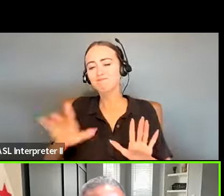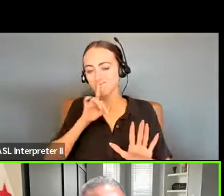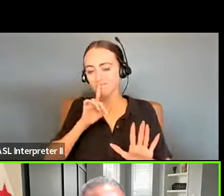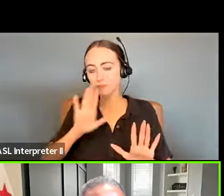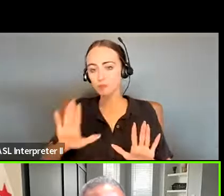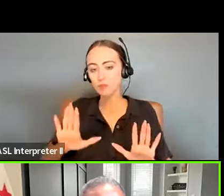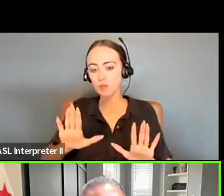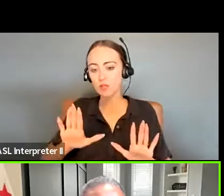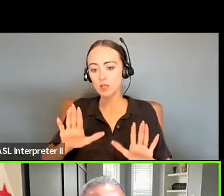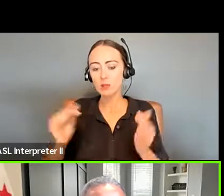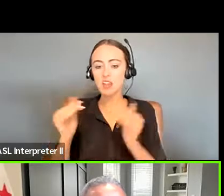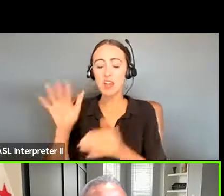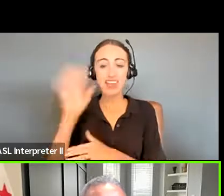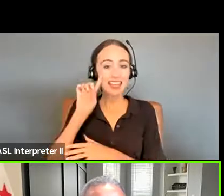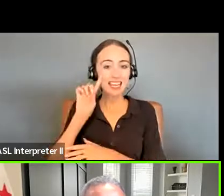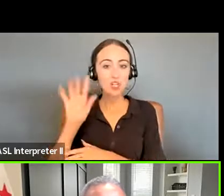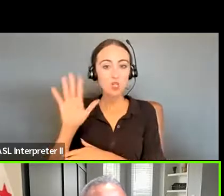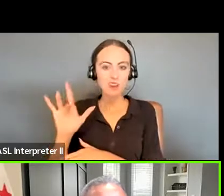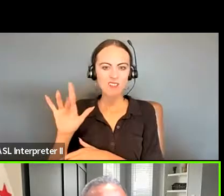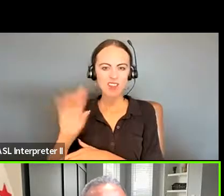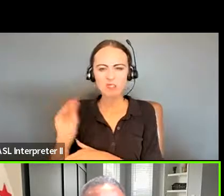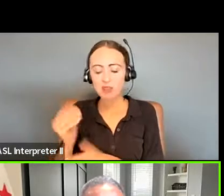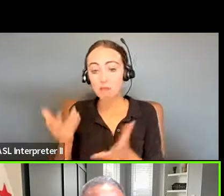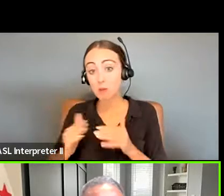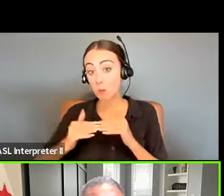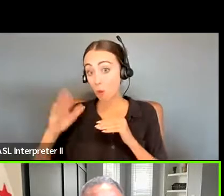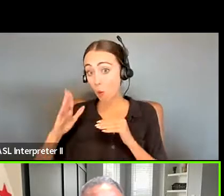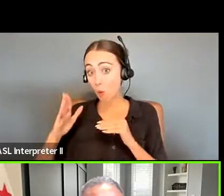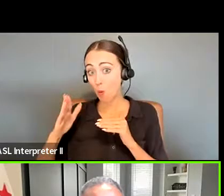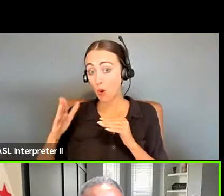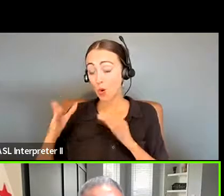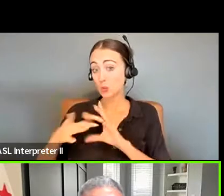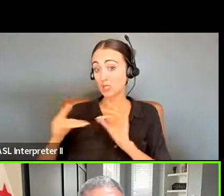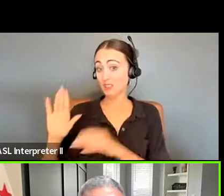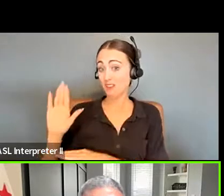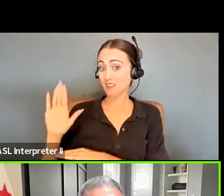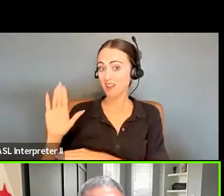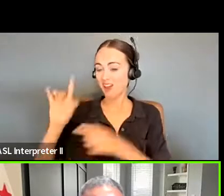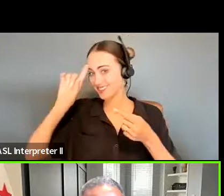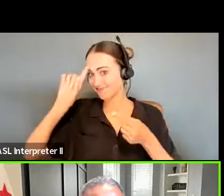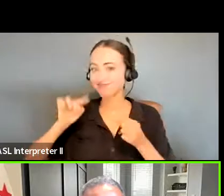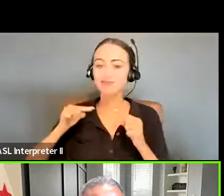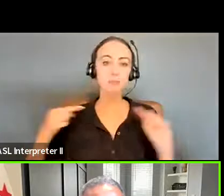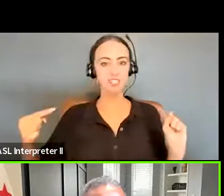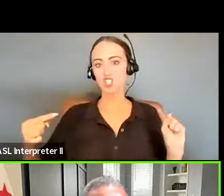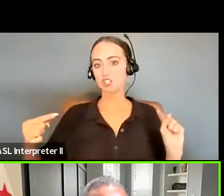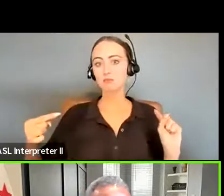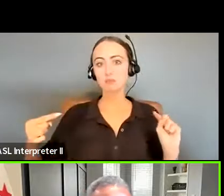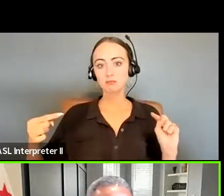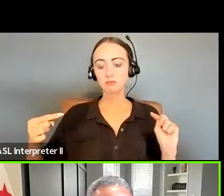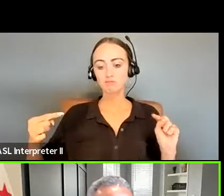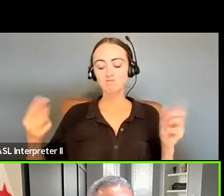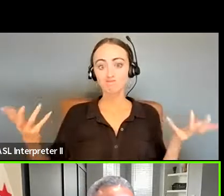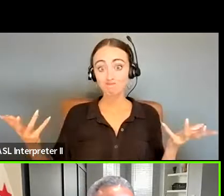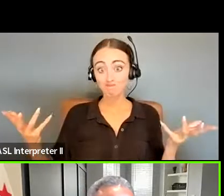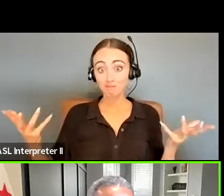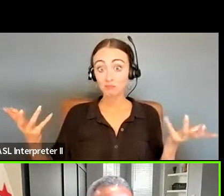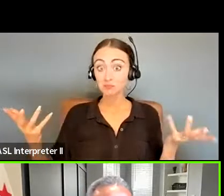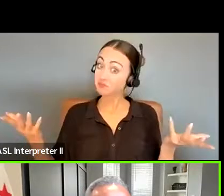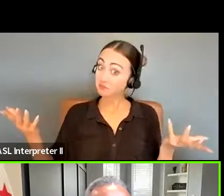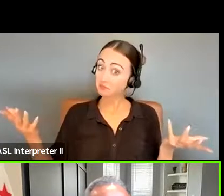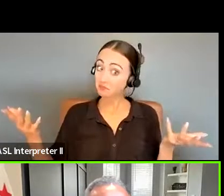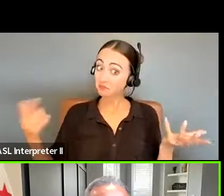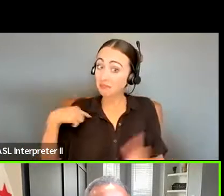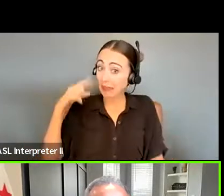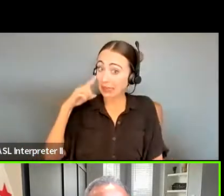fair, about 25% or more who testified in opposition to it, which,